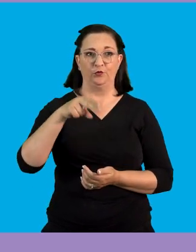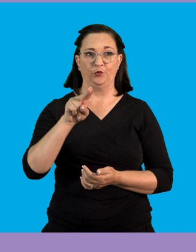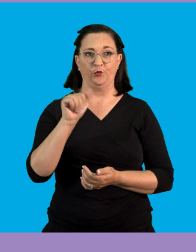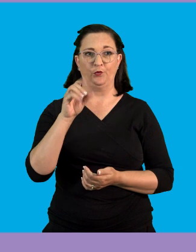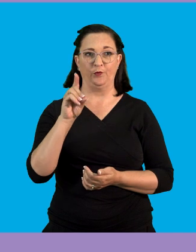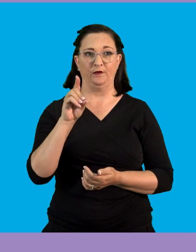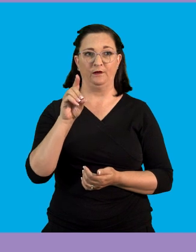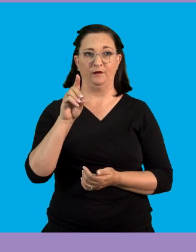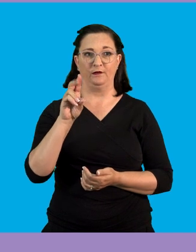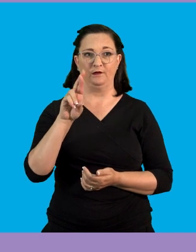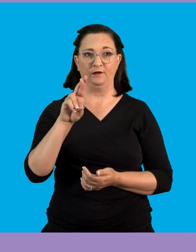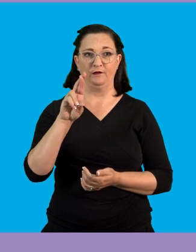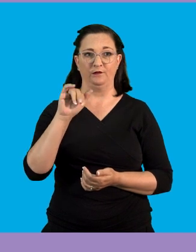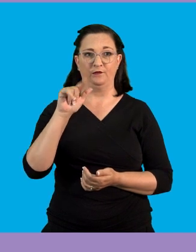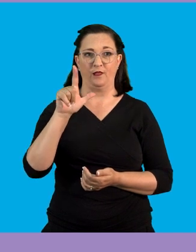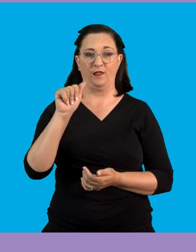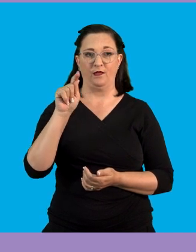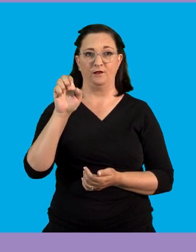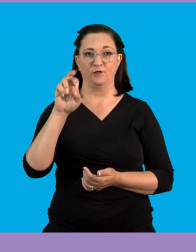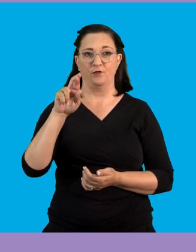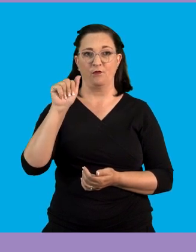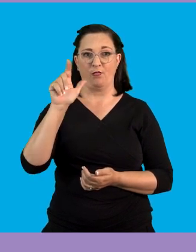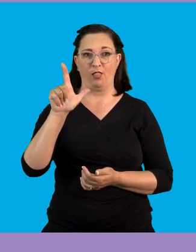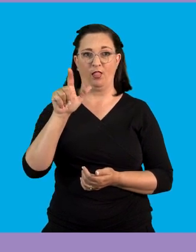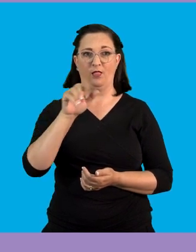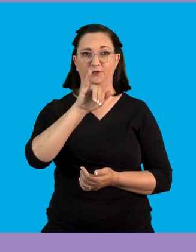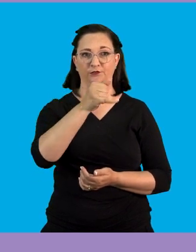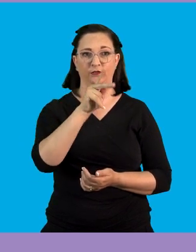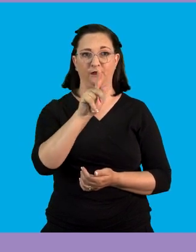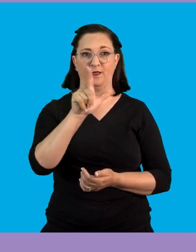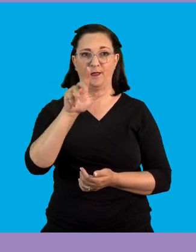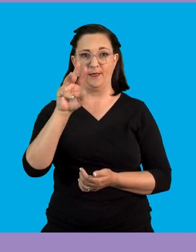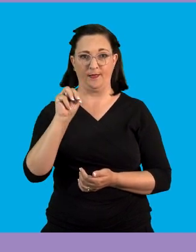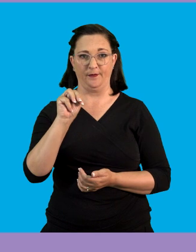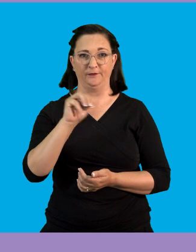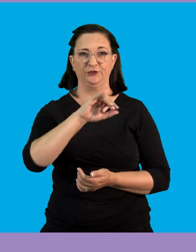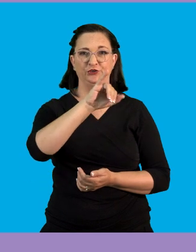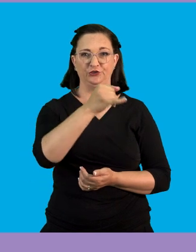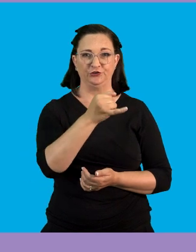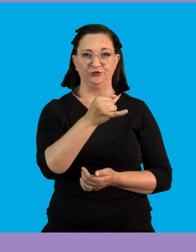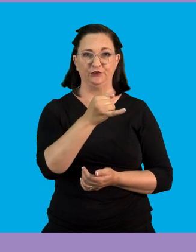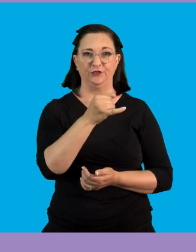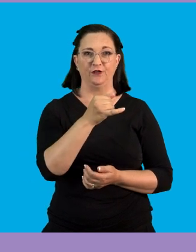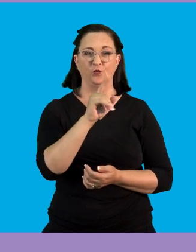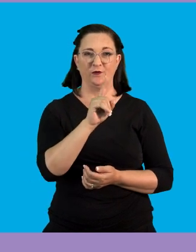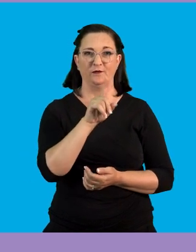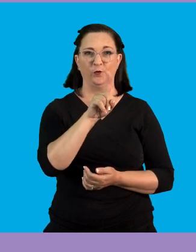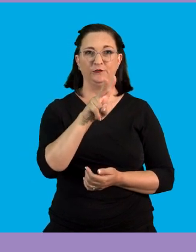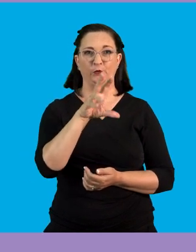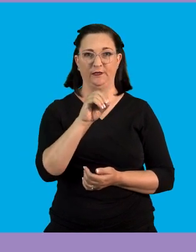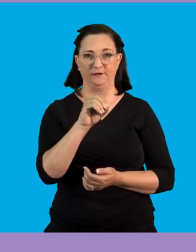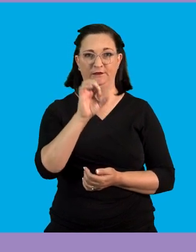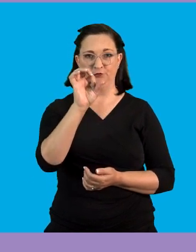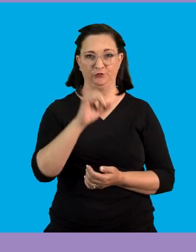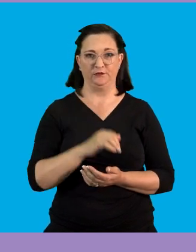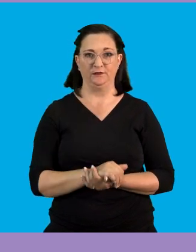the quadrilateral JKLM, that's what we've been given, angle J is 120